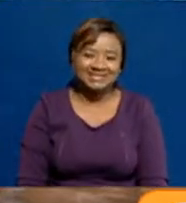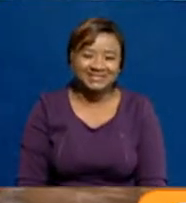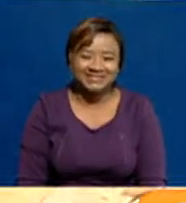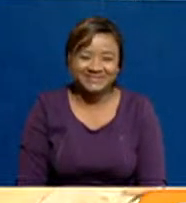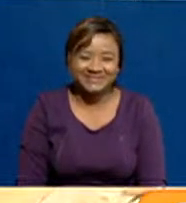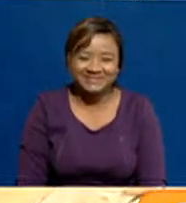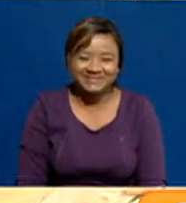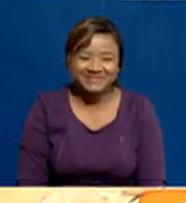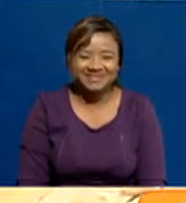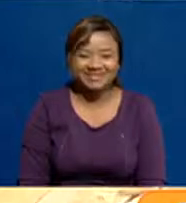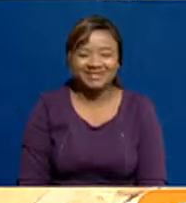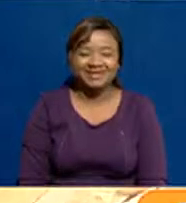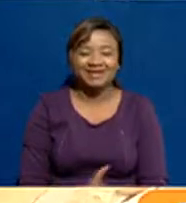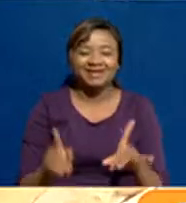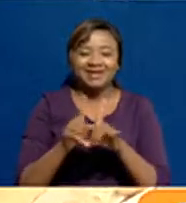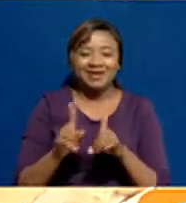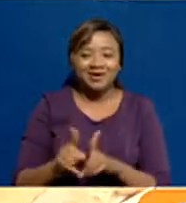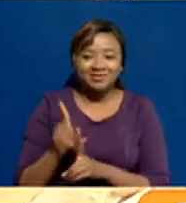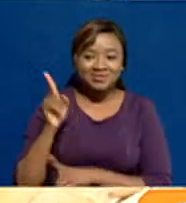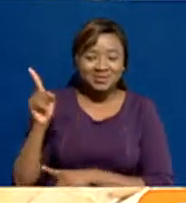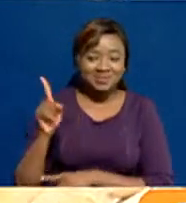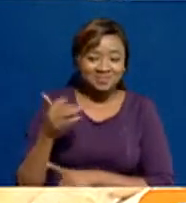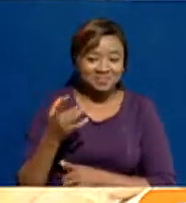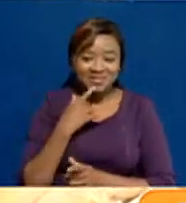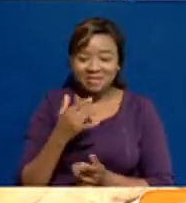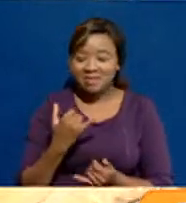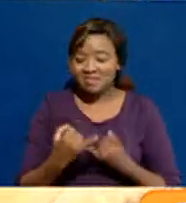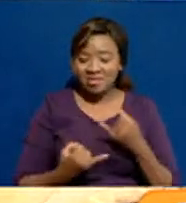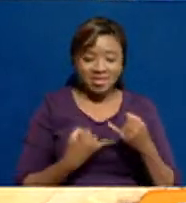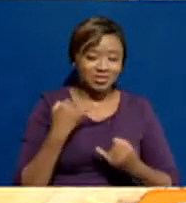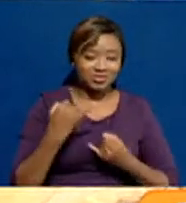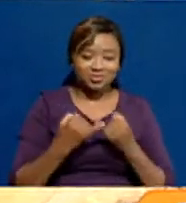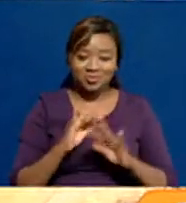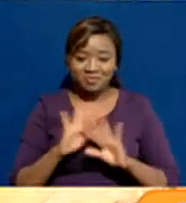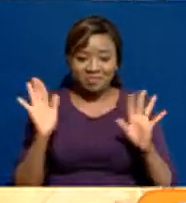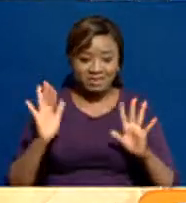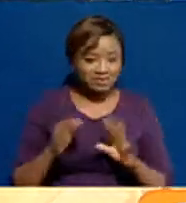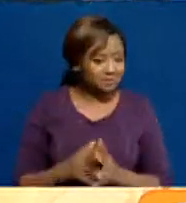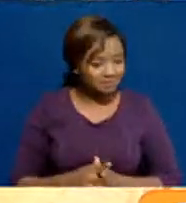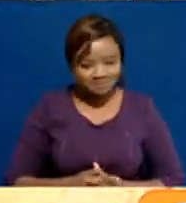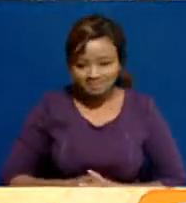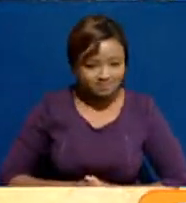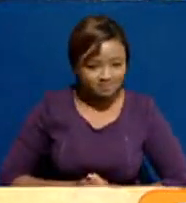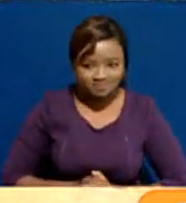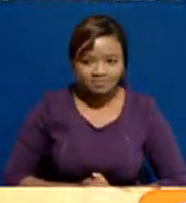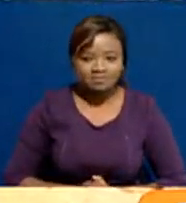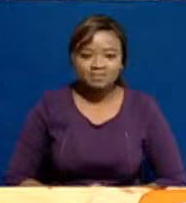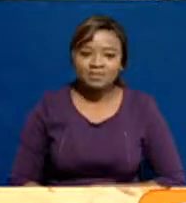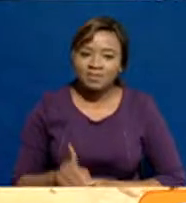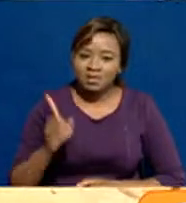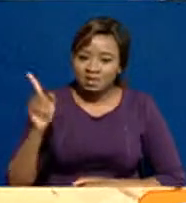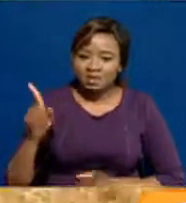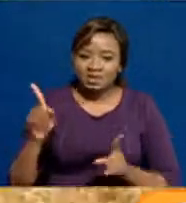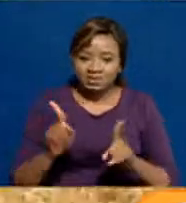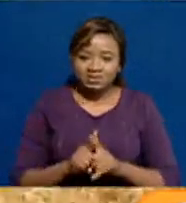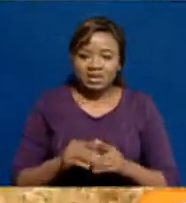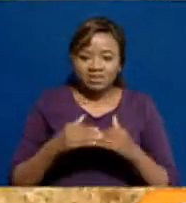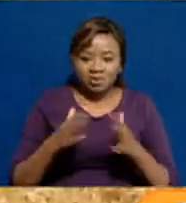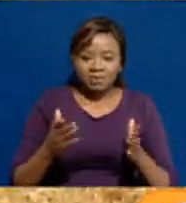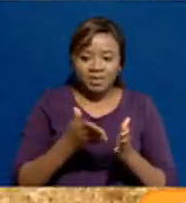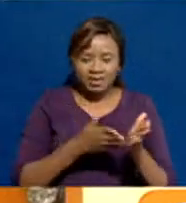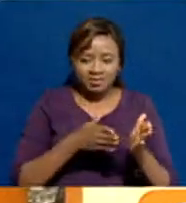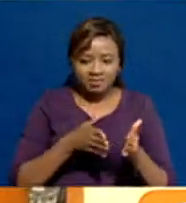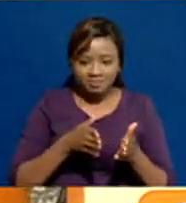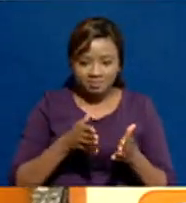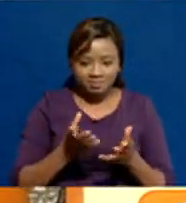Willy, however, is not one to simply enjoy the fruits of his labor alone. He's opened up his farm to impart